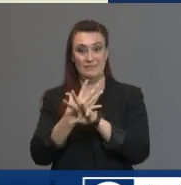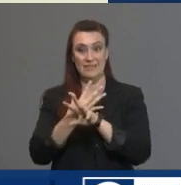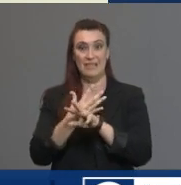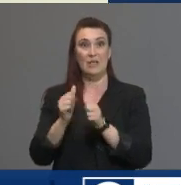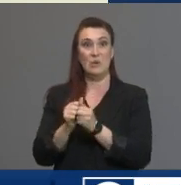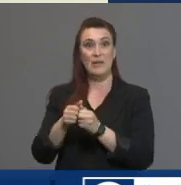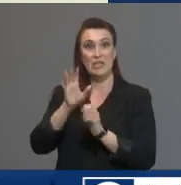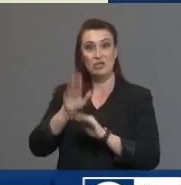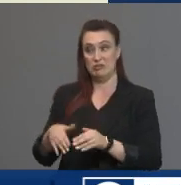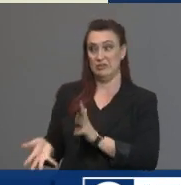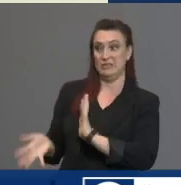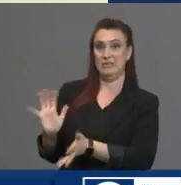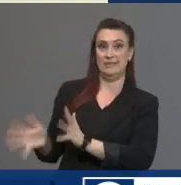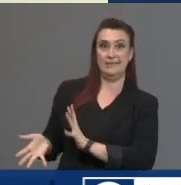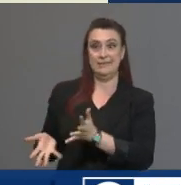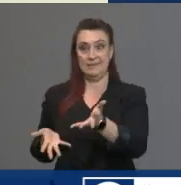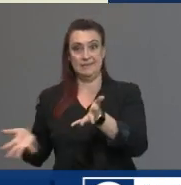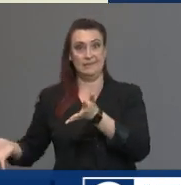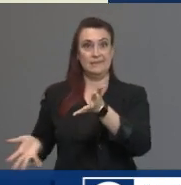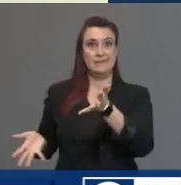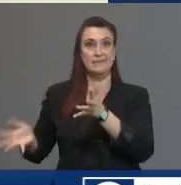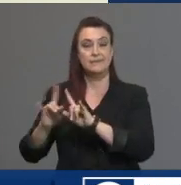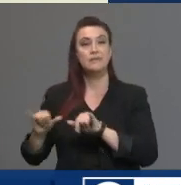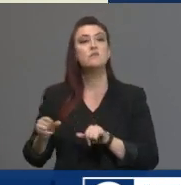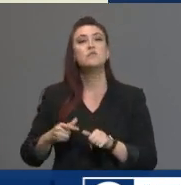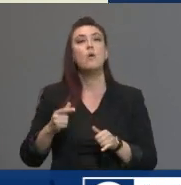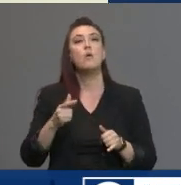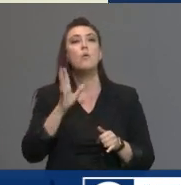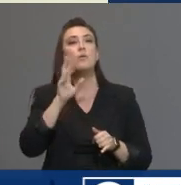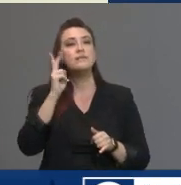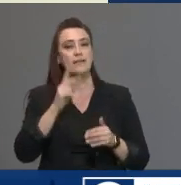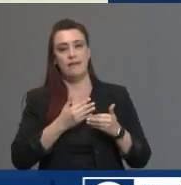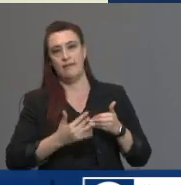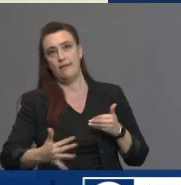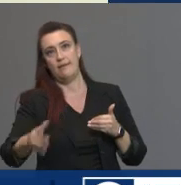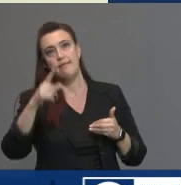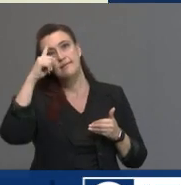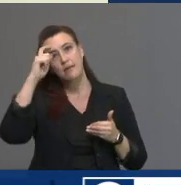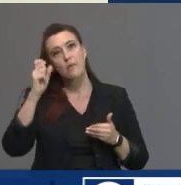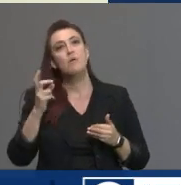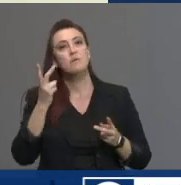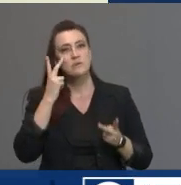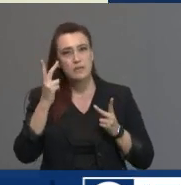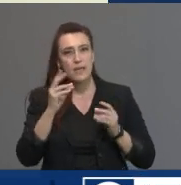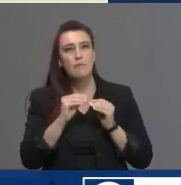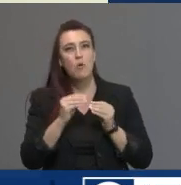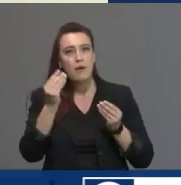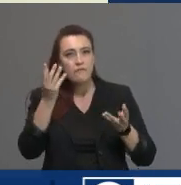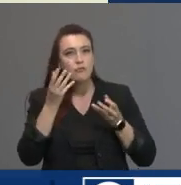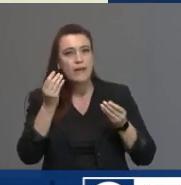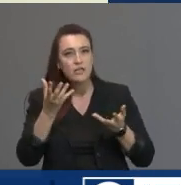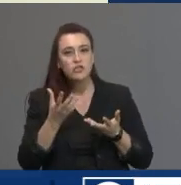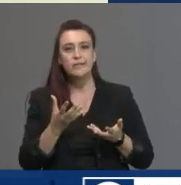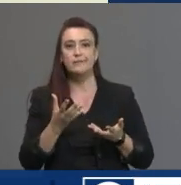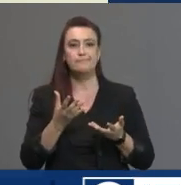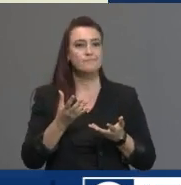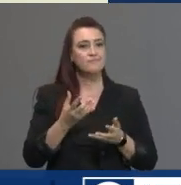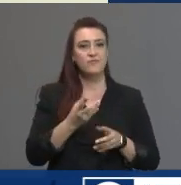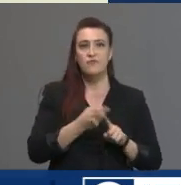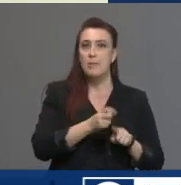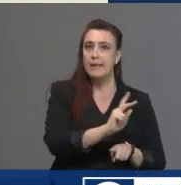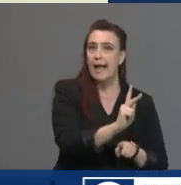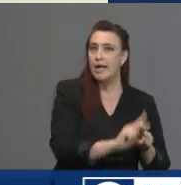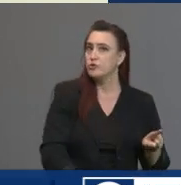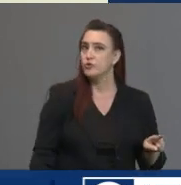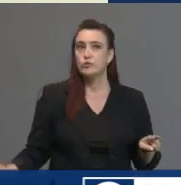children. So as the weeks unfold, we'll have more visibility as to what's going to happen in K-12